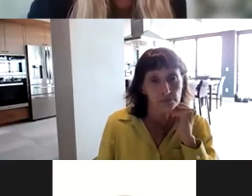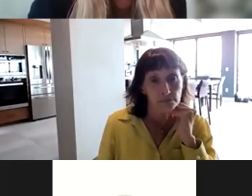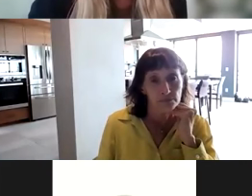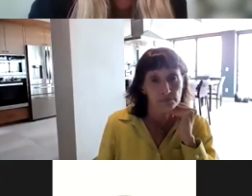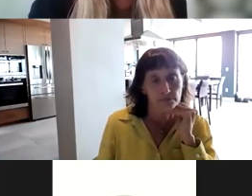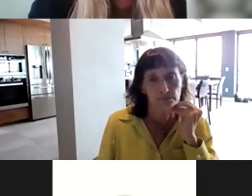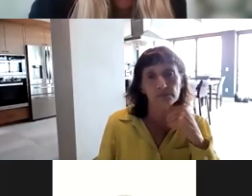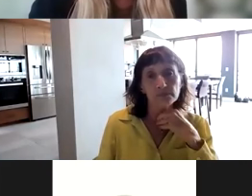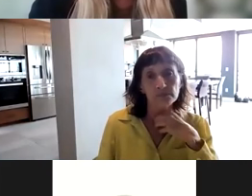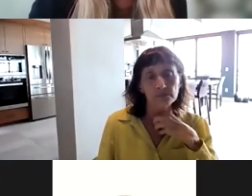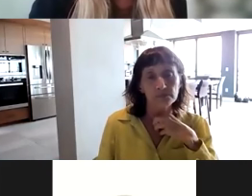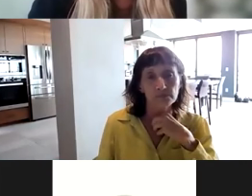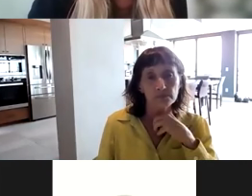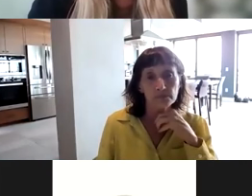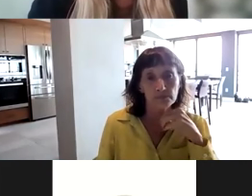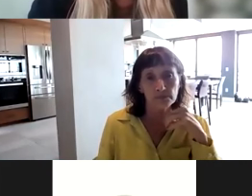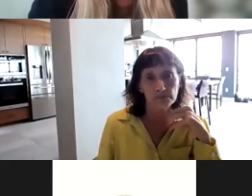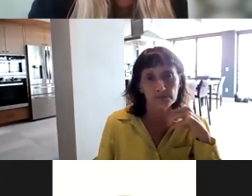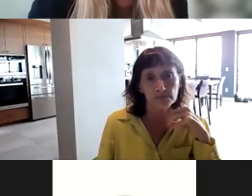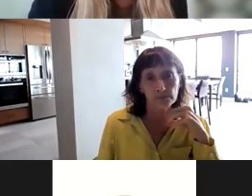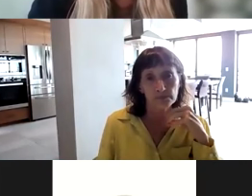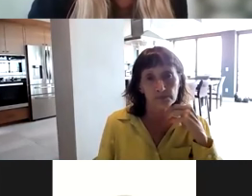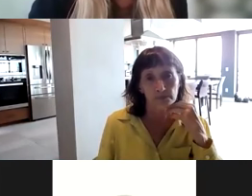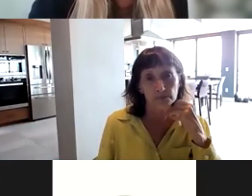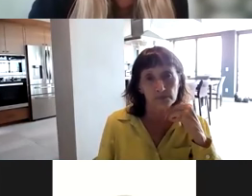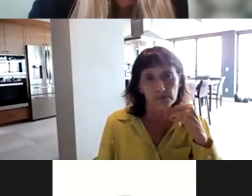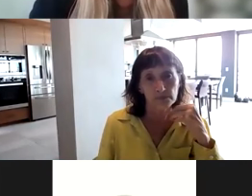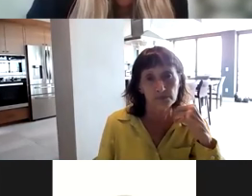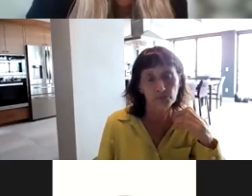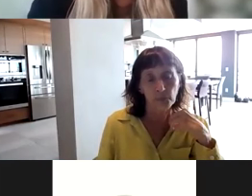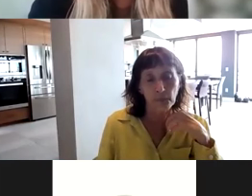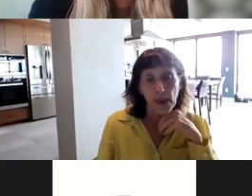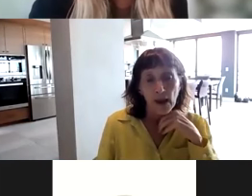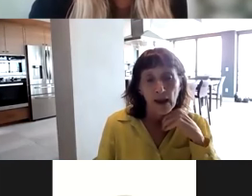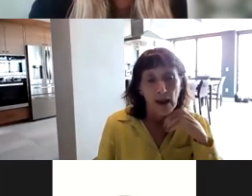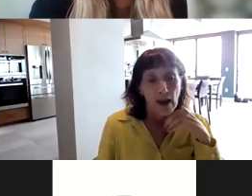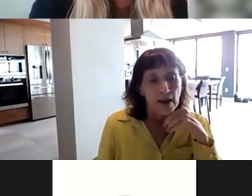a genuine trauma-informed culture. Let's start with Laurel.